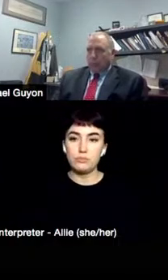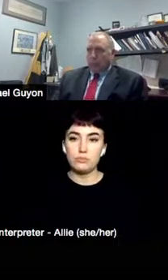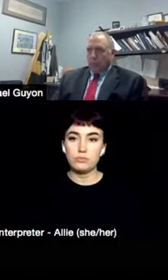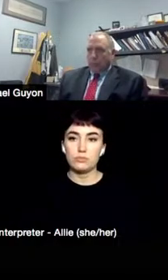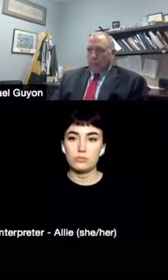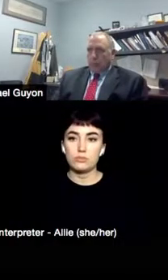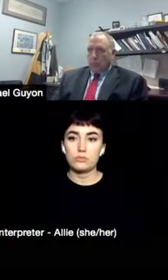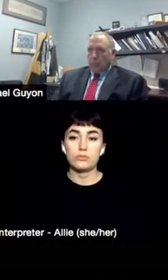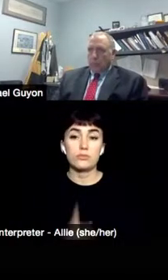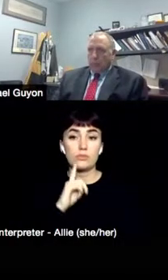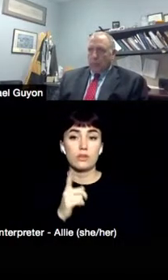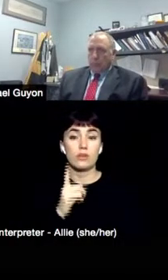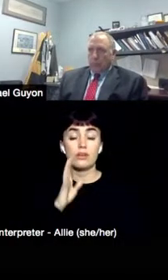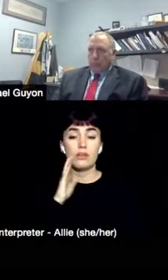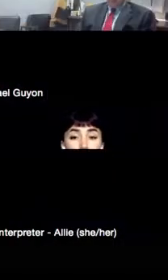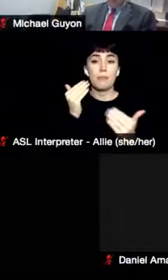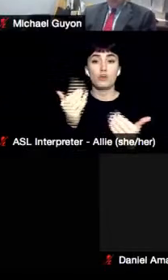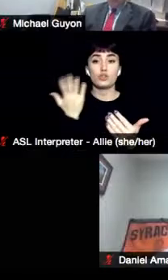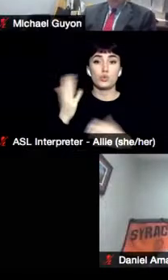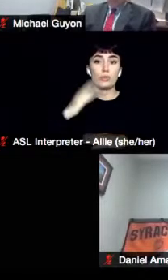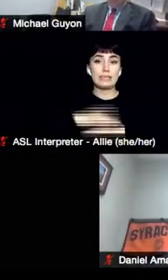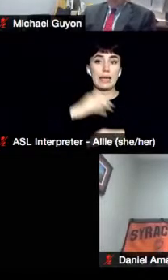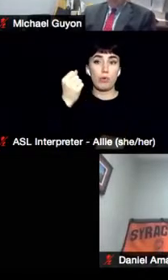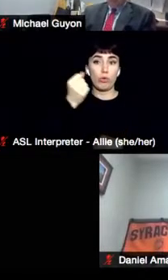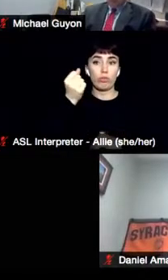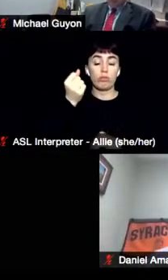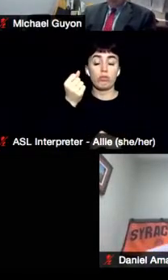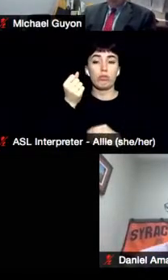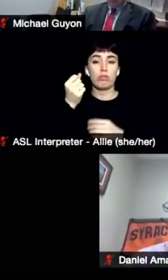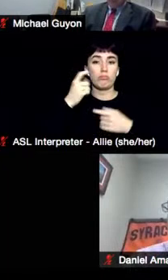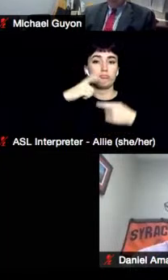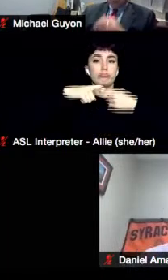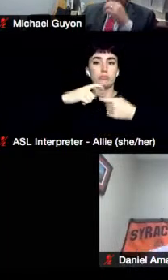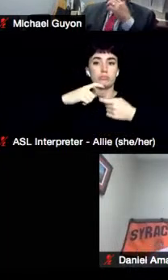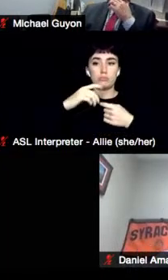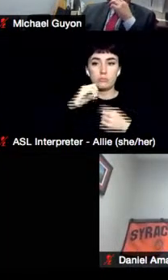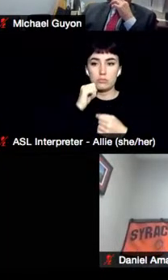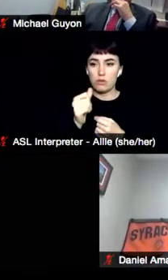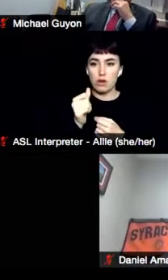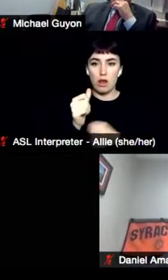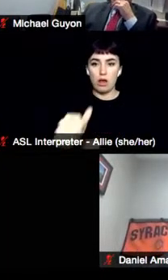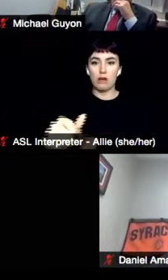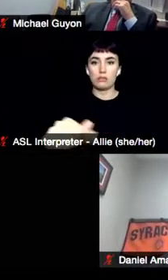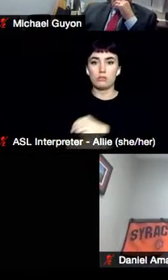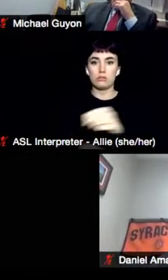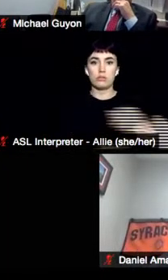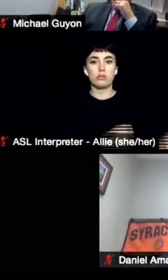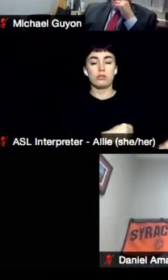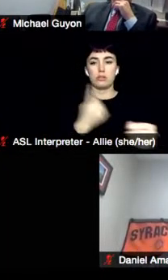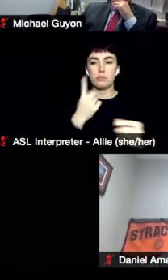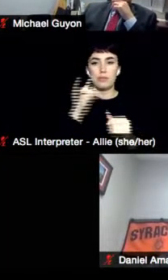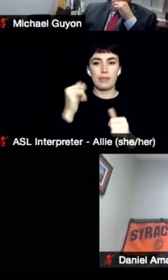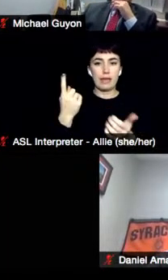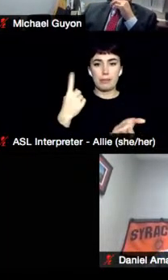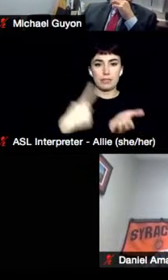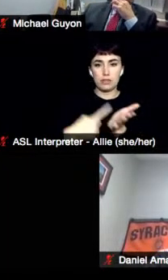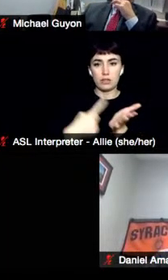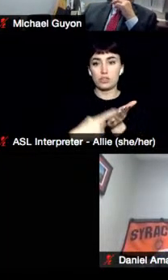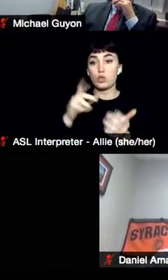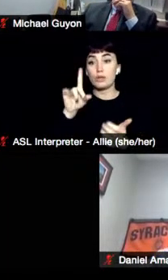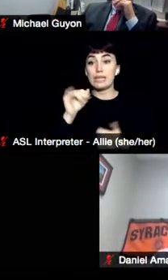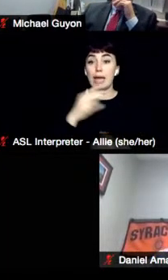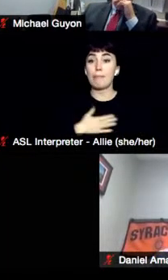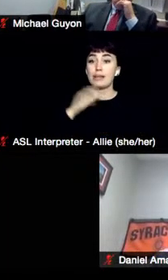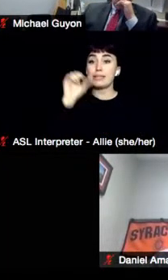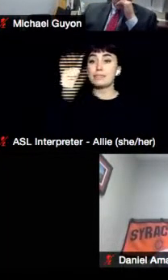Is there, and the motion to table is not one that can be discussed or amended. So Dan, please call the